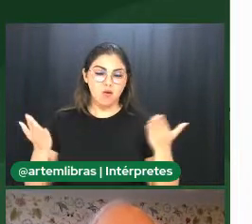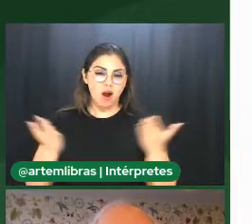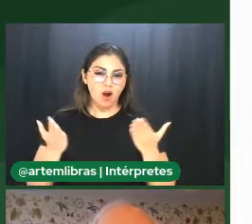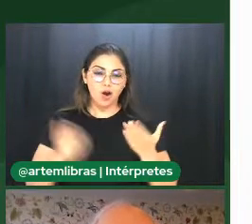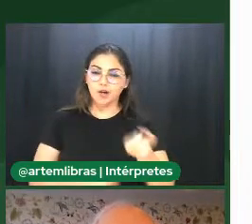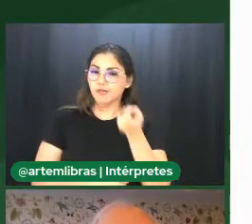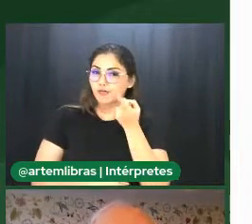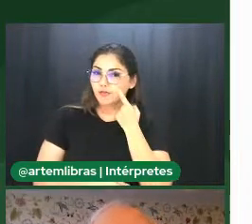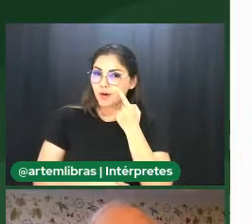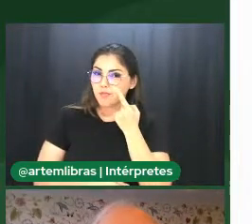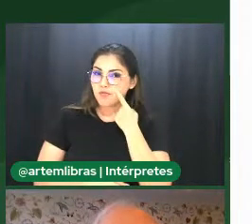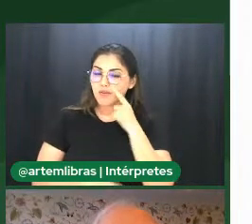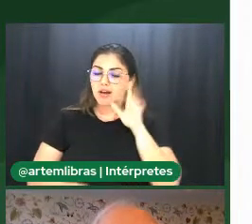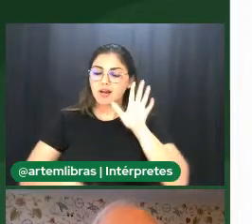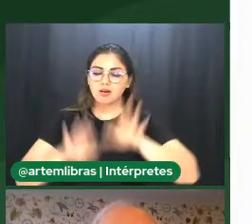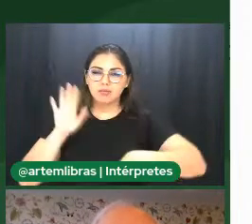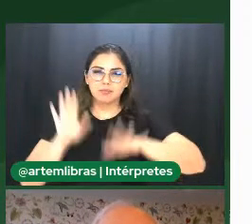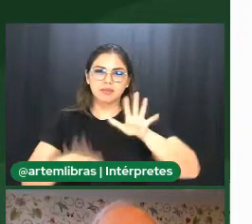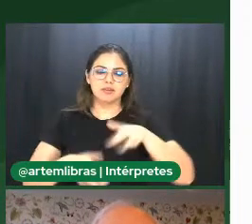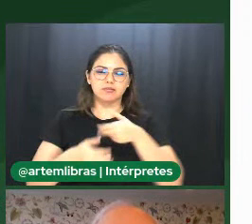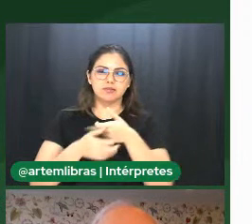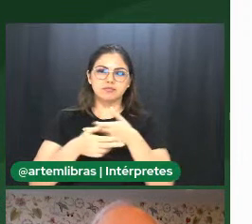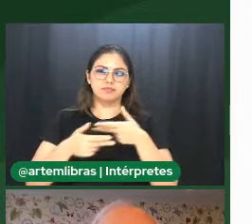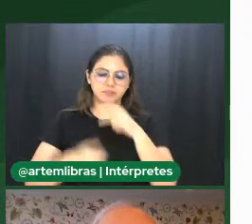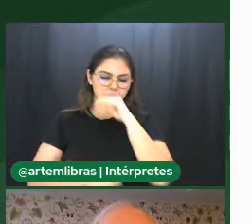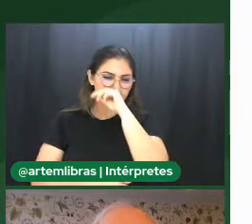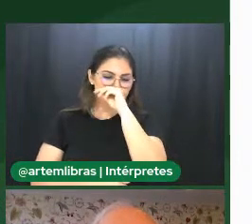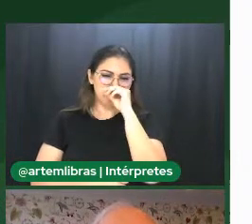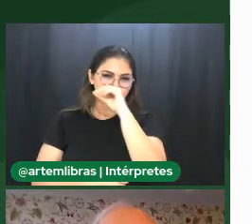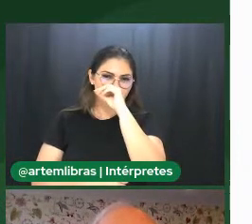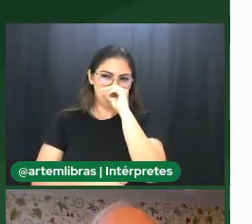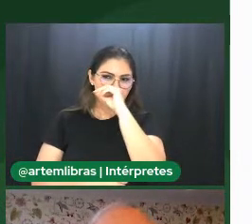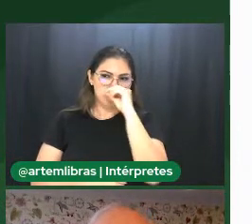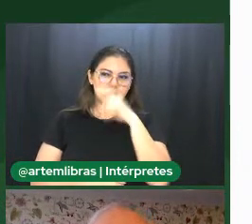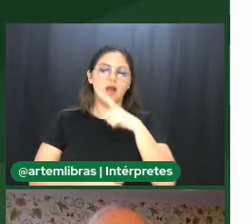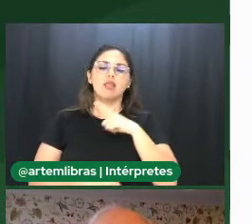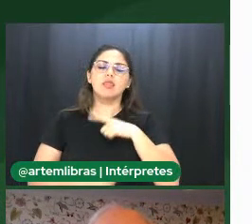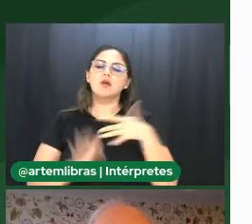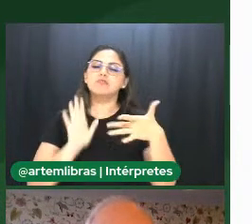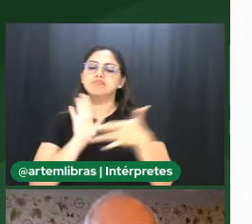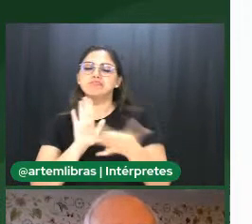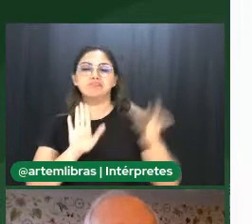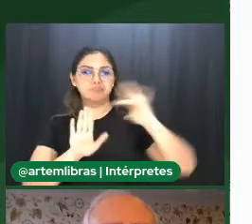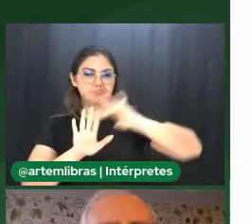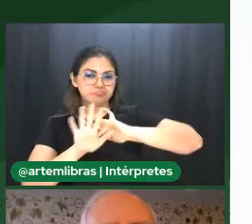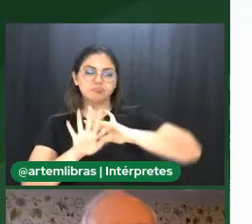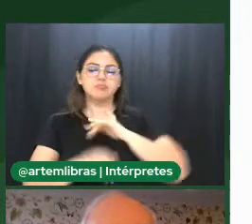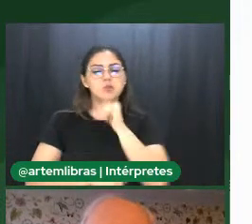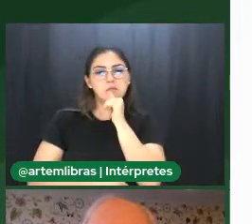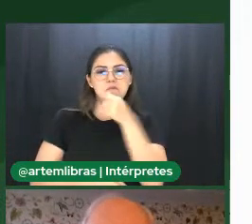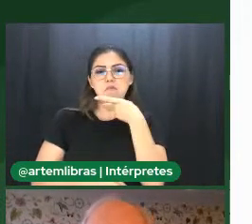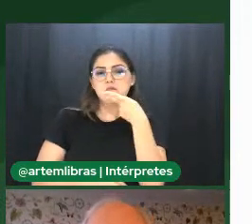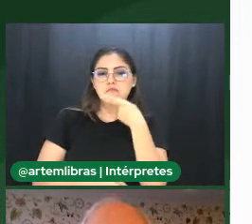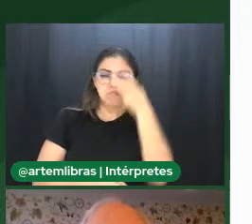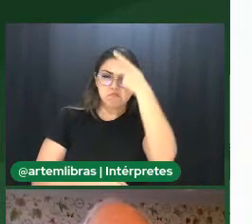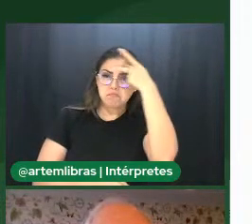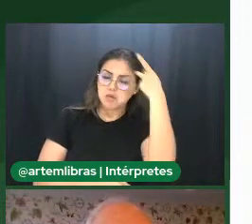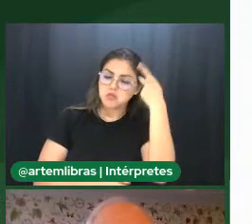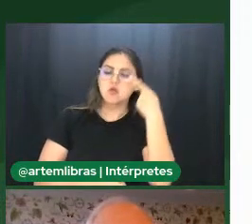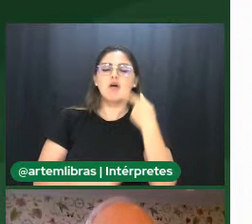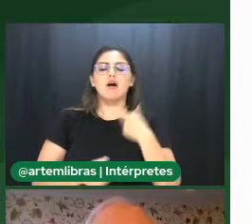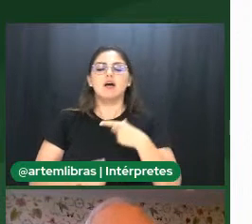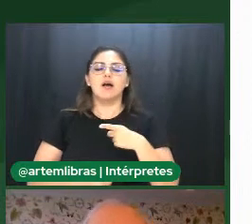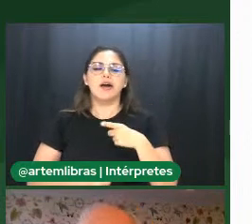agents, the teammates, collaborators, or partners, the assured autonomy, or the social robots. Those ideas to